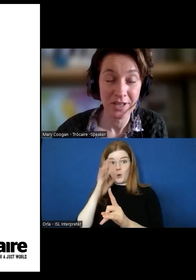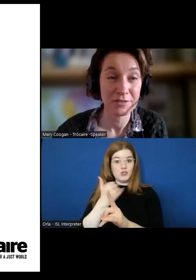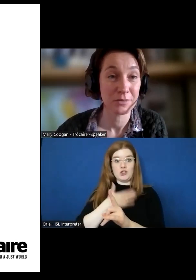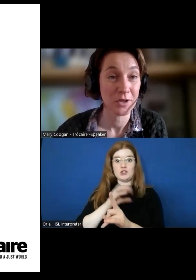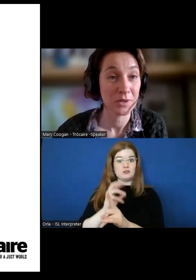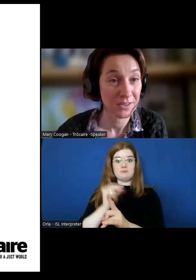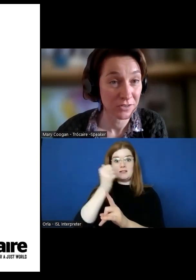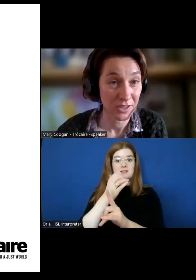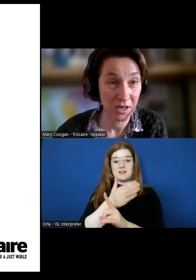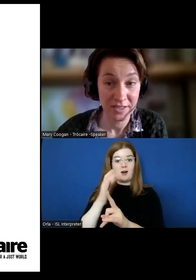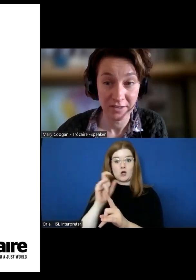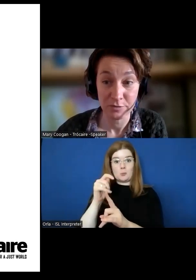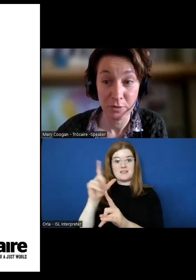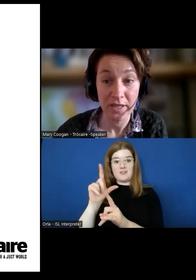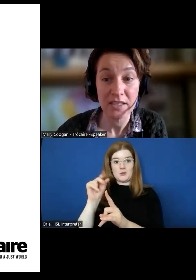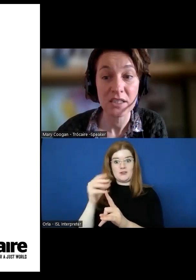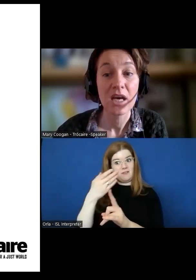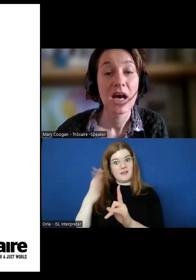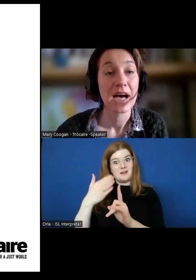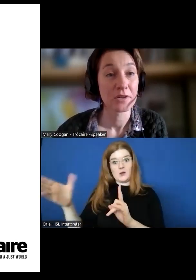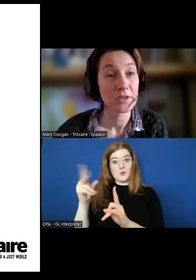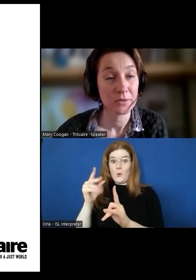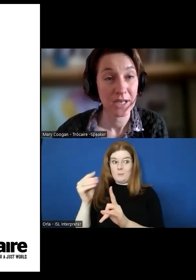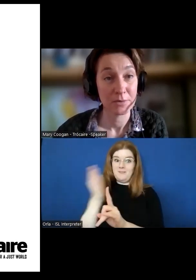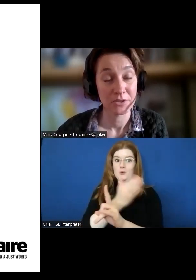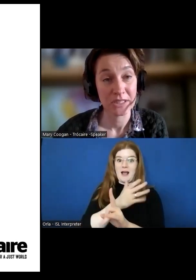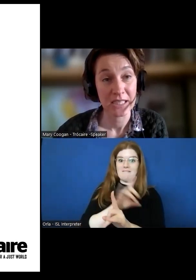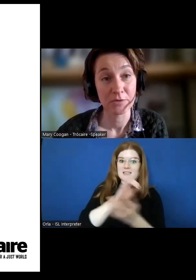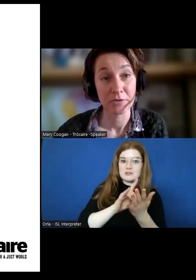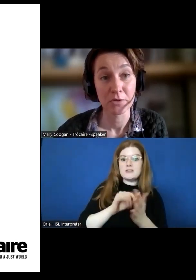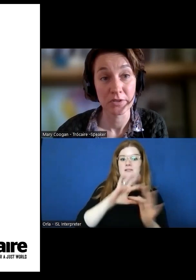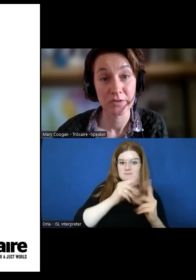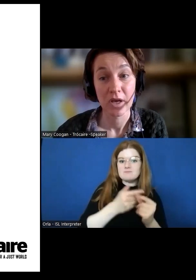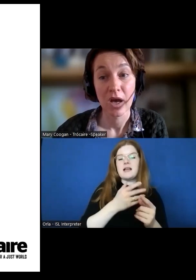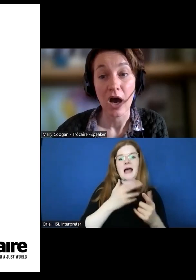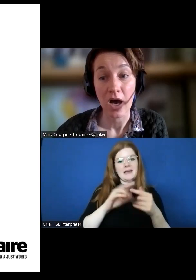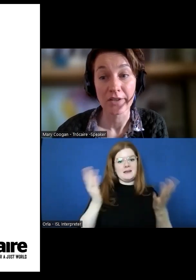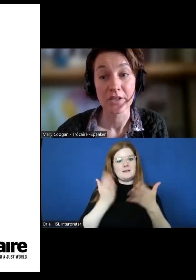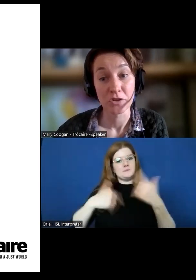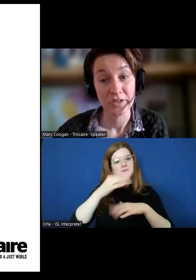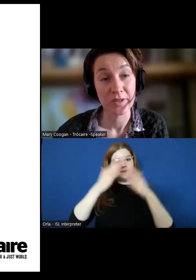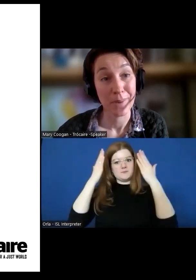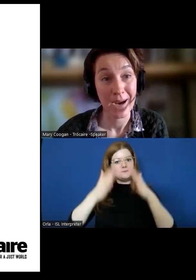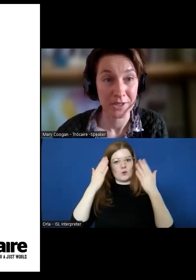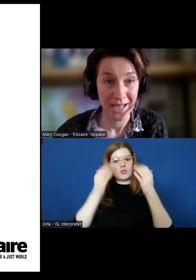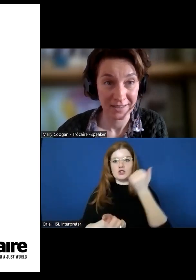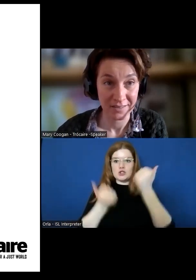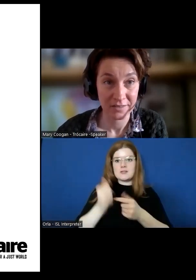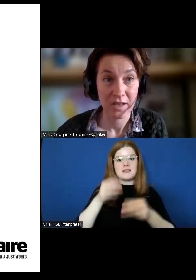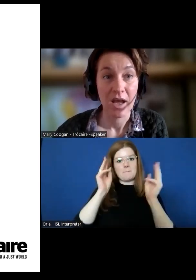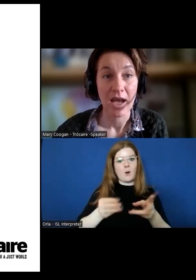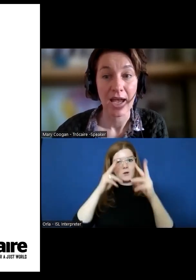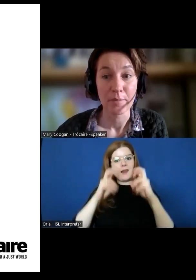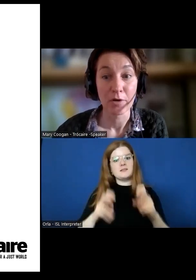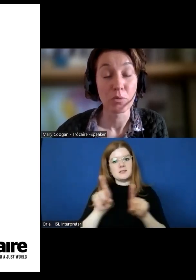October 7th. There was a whole history and context before that. And it also enabled us to keep the focus on a justice and power